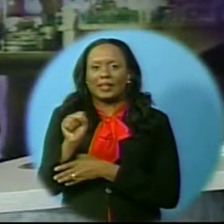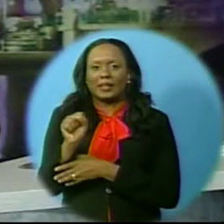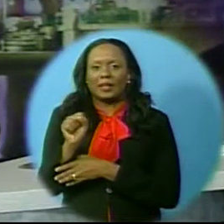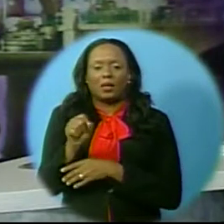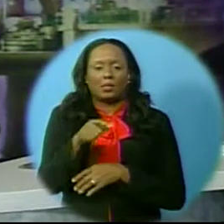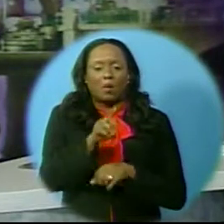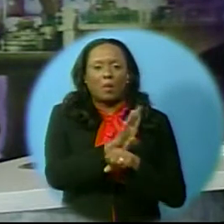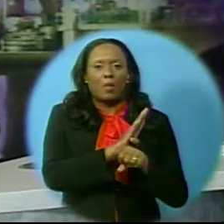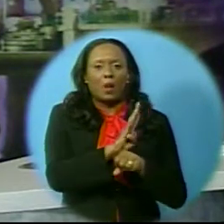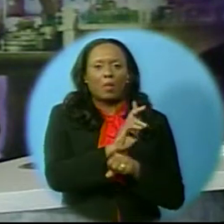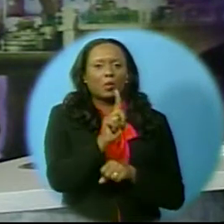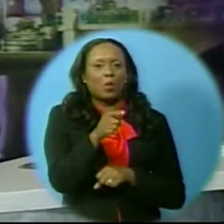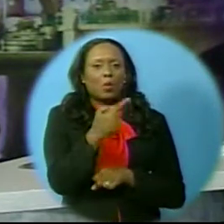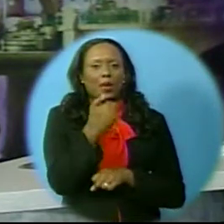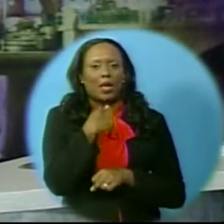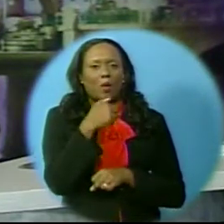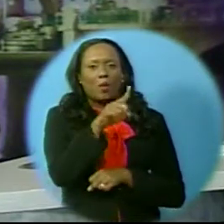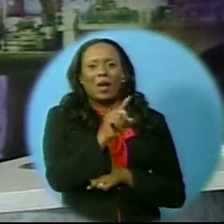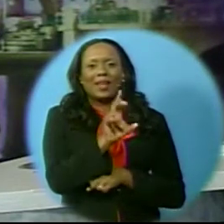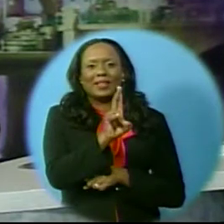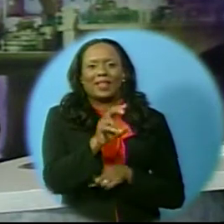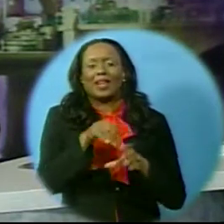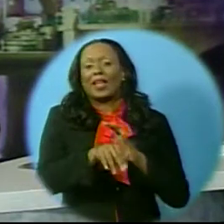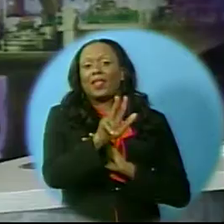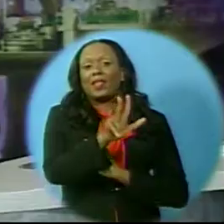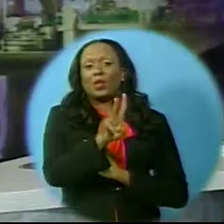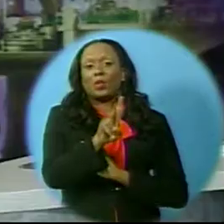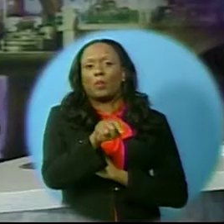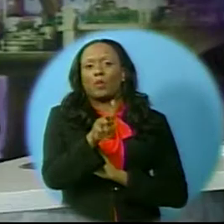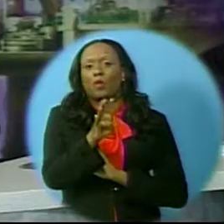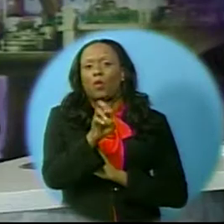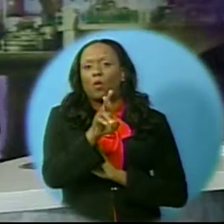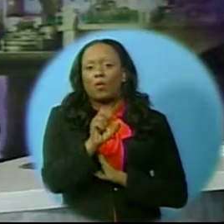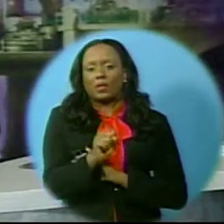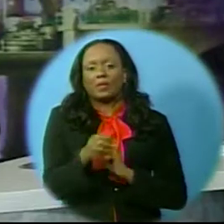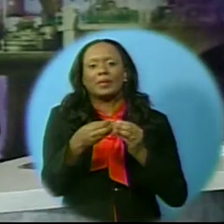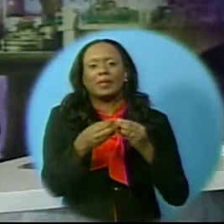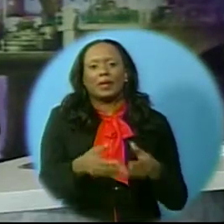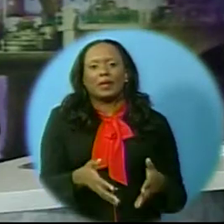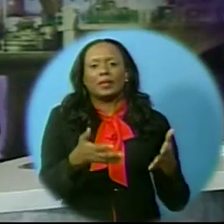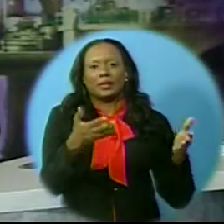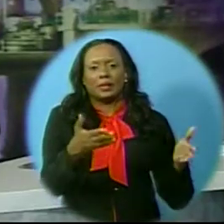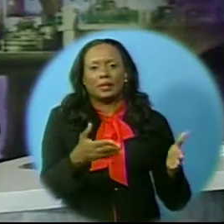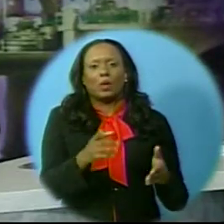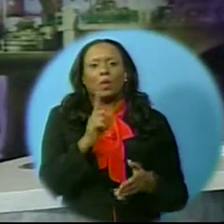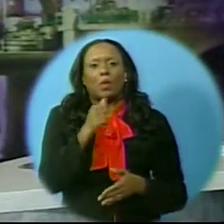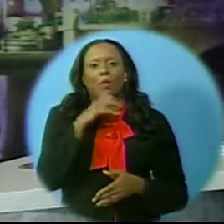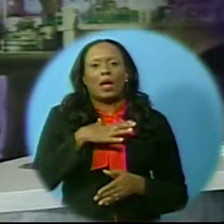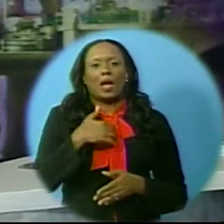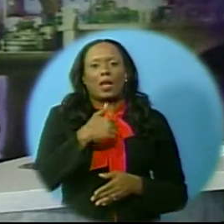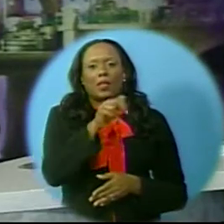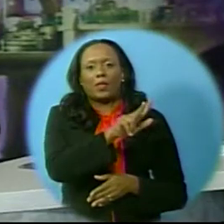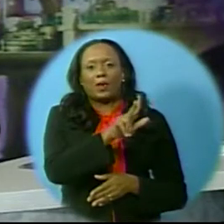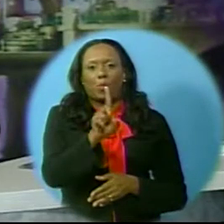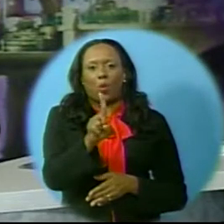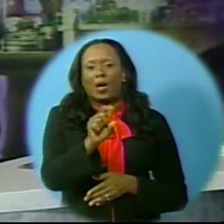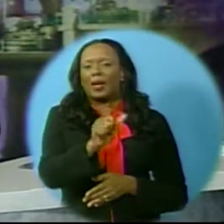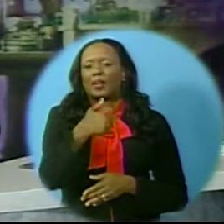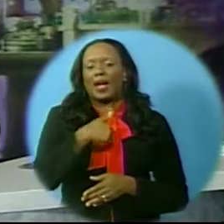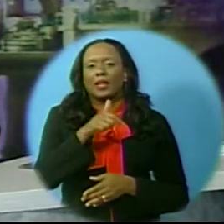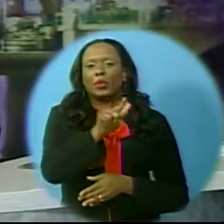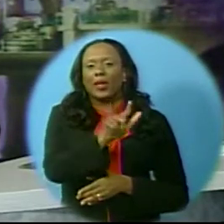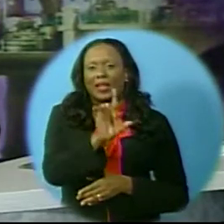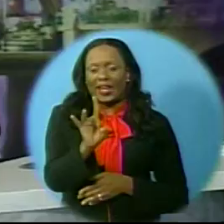manage 107 in 32.4 to lose by 76 runs. Deandra Dottin got 31 and Kaisia